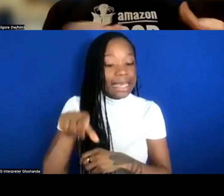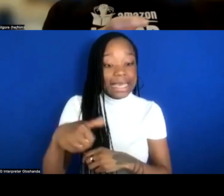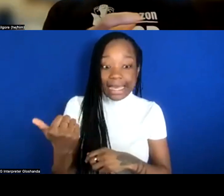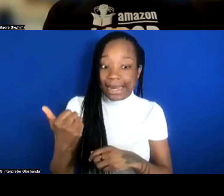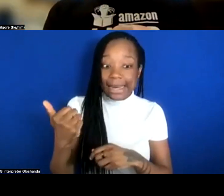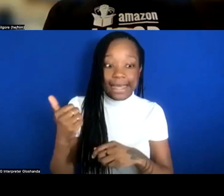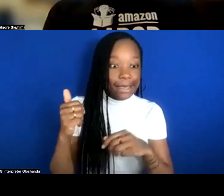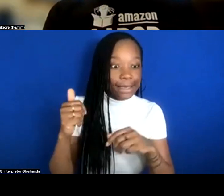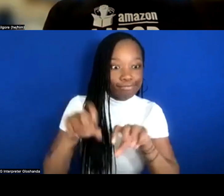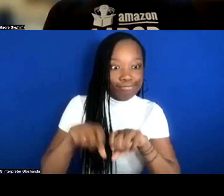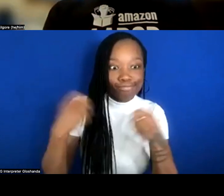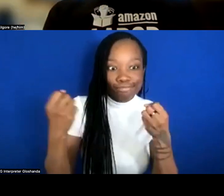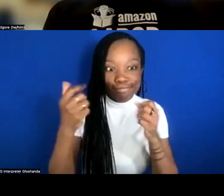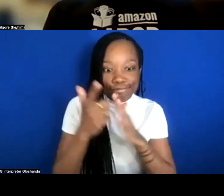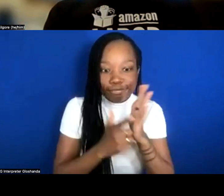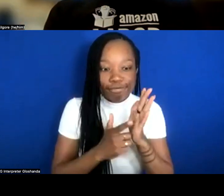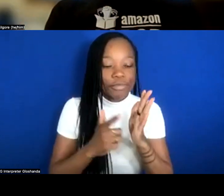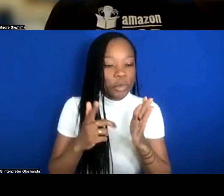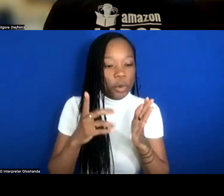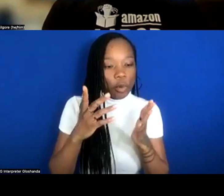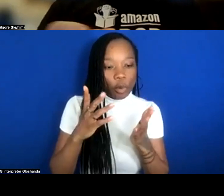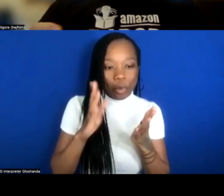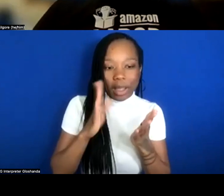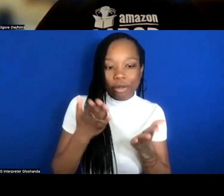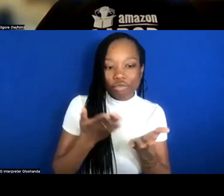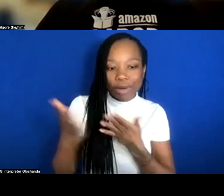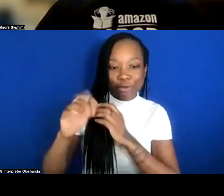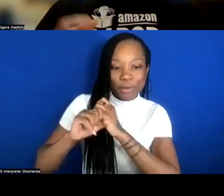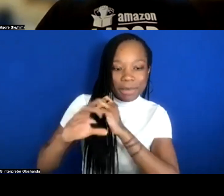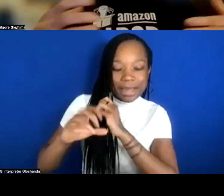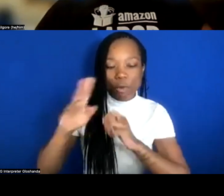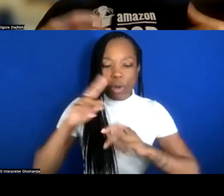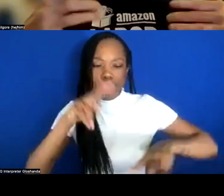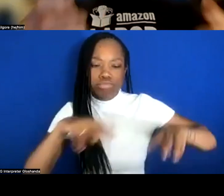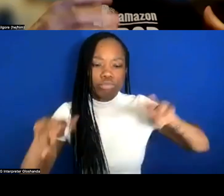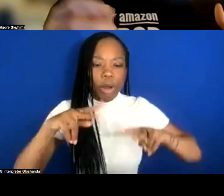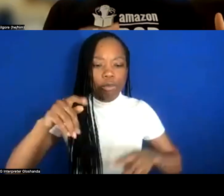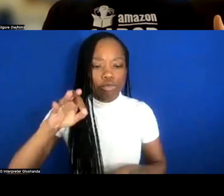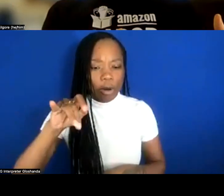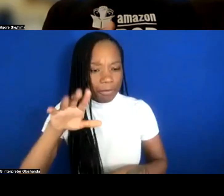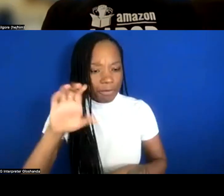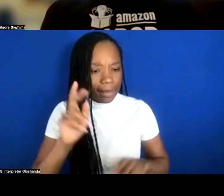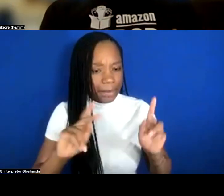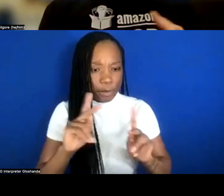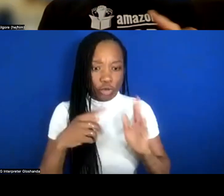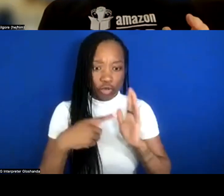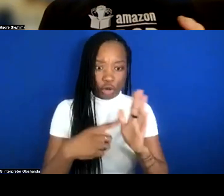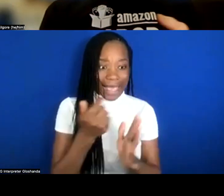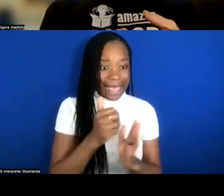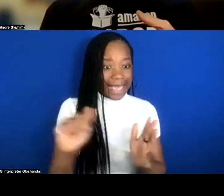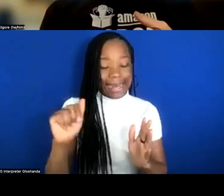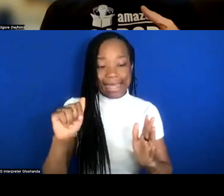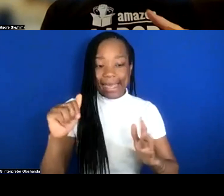how giving people who are on electronic monitors any kind of movement was going to be a threat to the community.